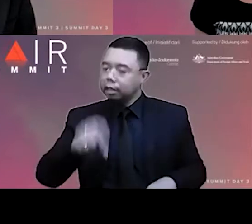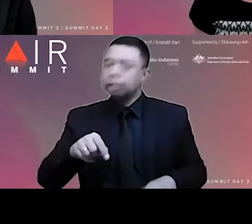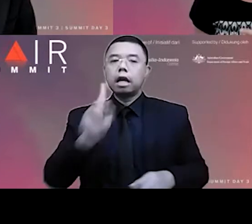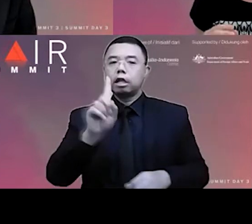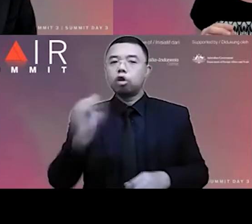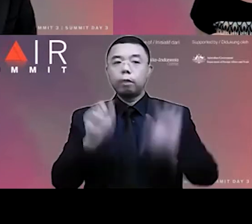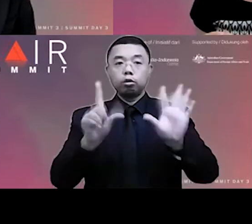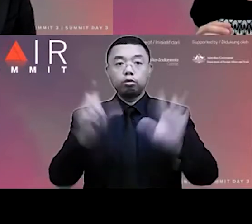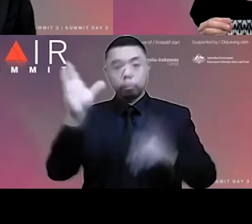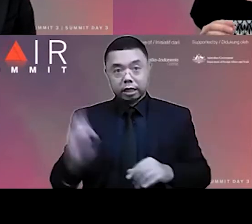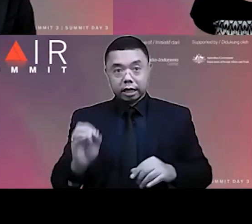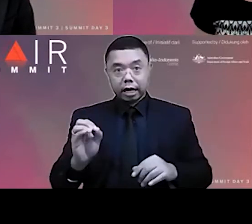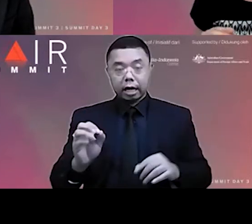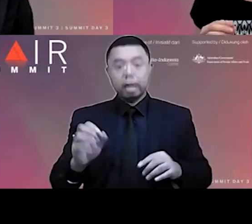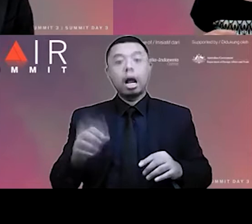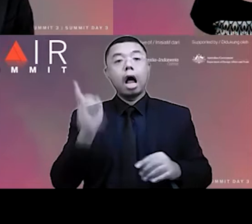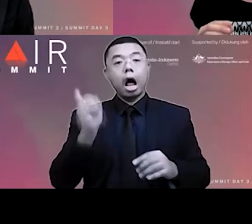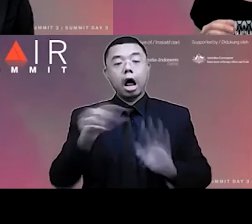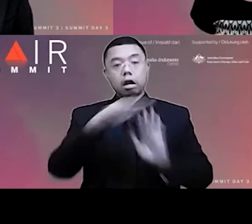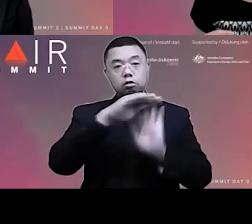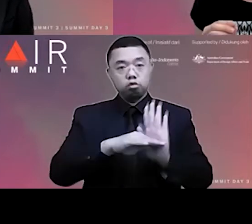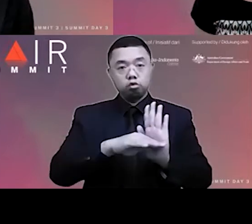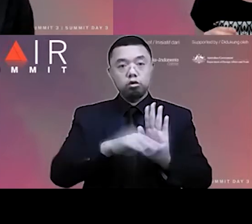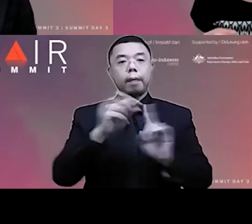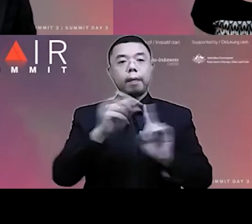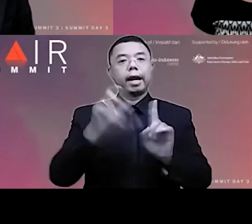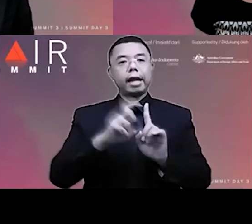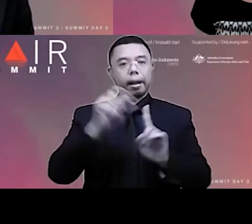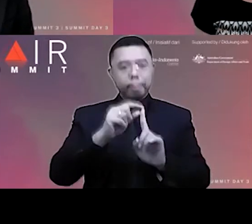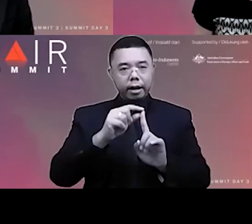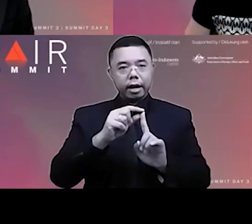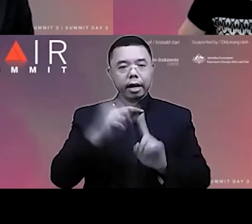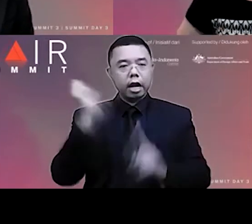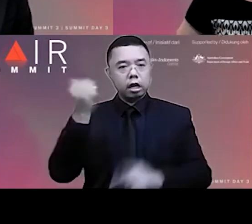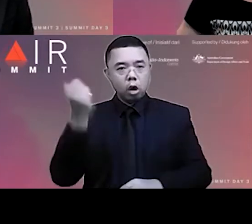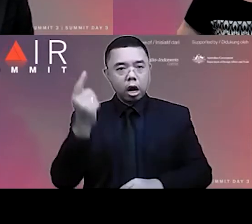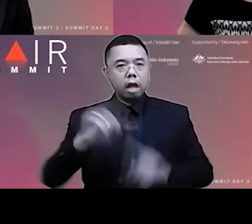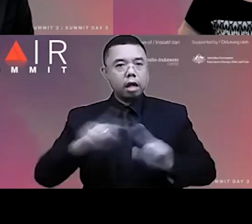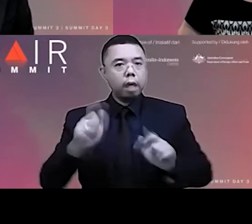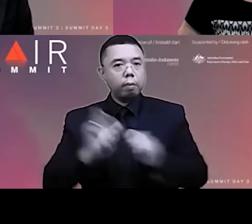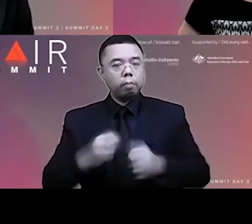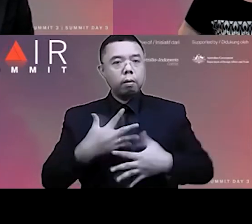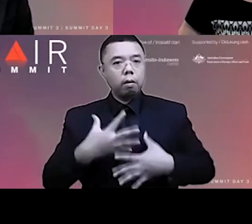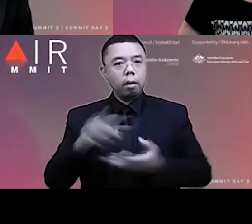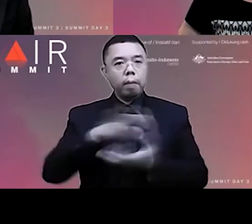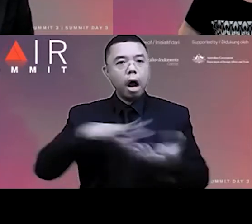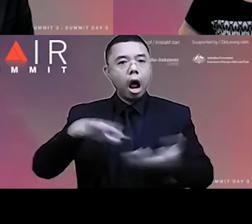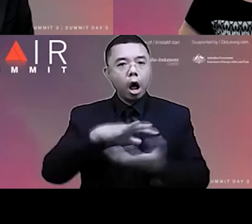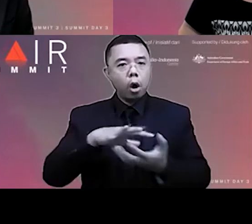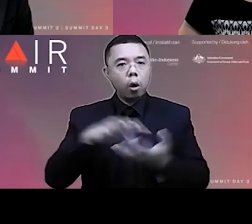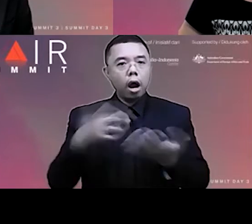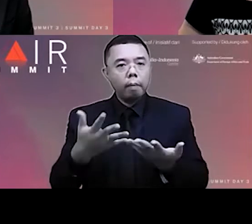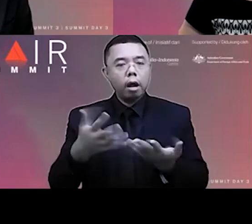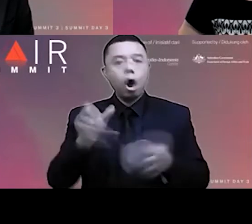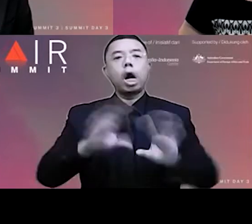GDP. But what's staggering is the impact on the employment. So as you can see from the numbers,